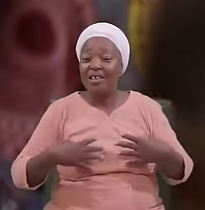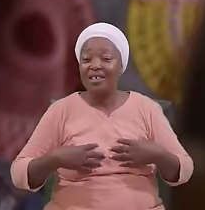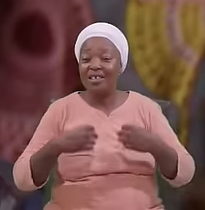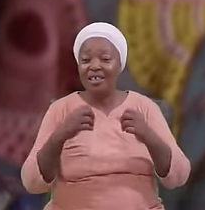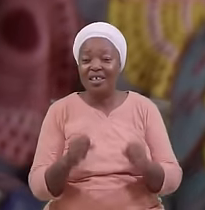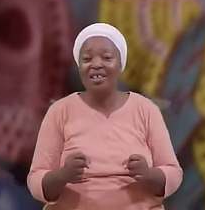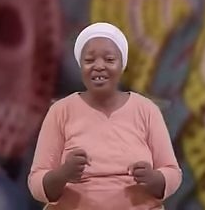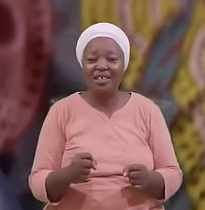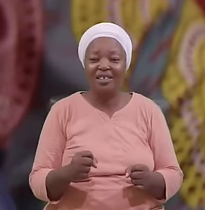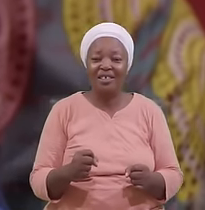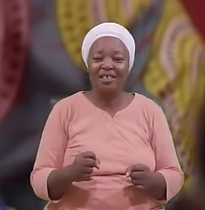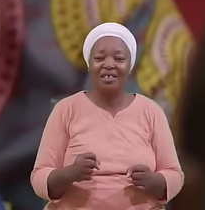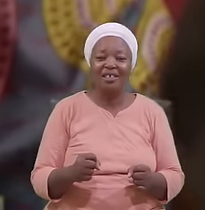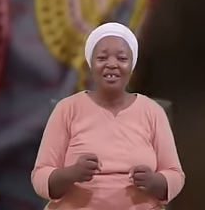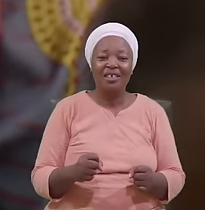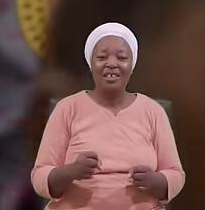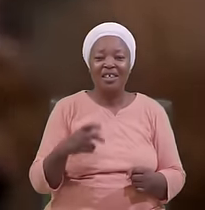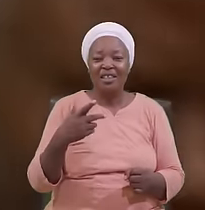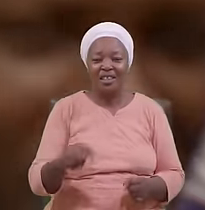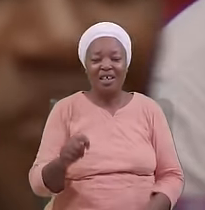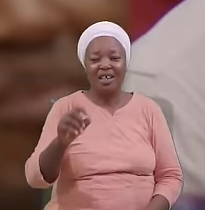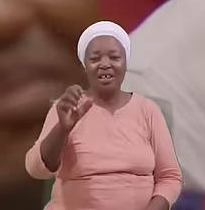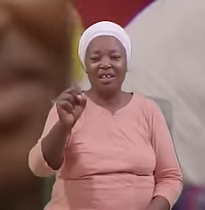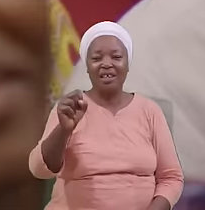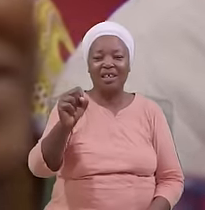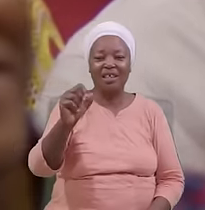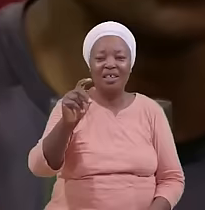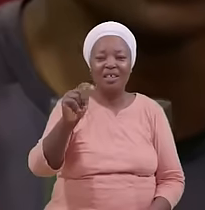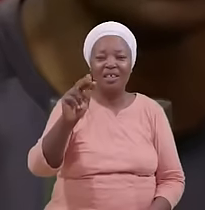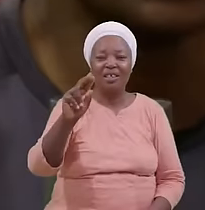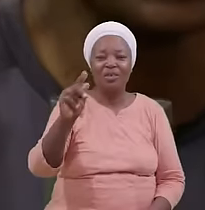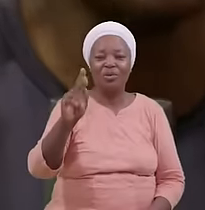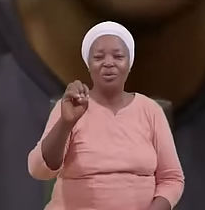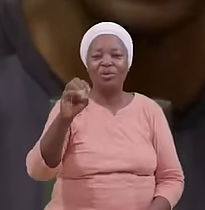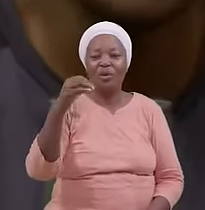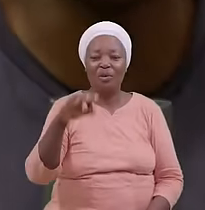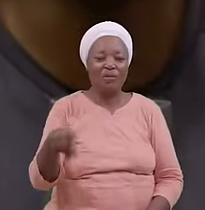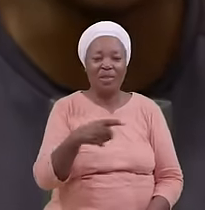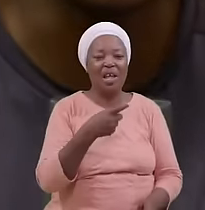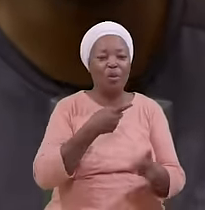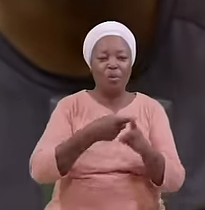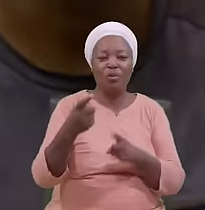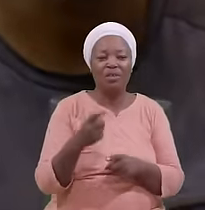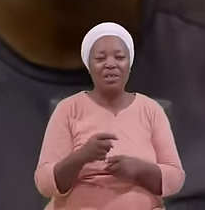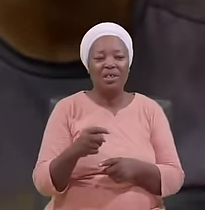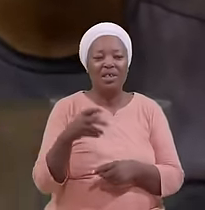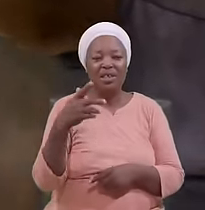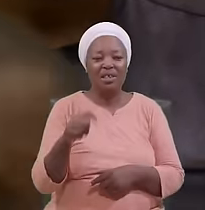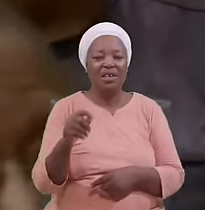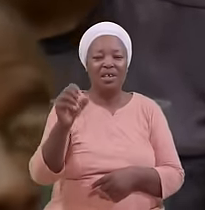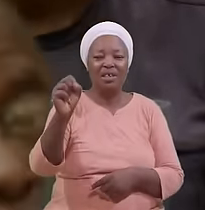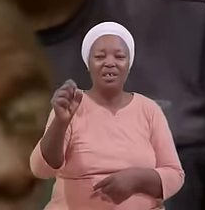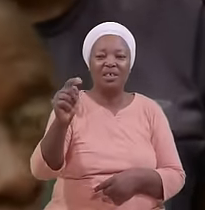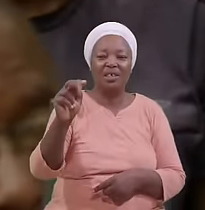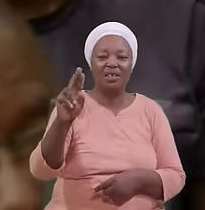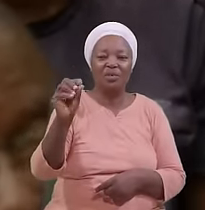And healeth the stroke of their wound. The stroke of your